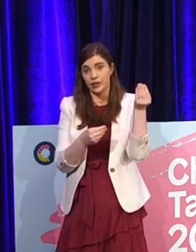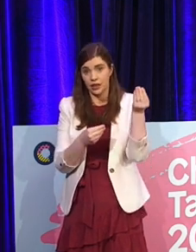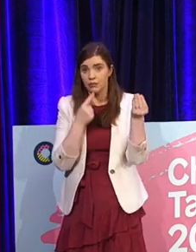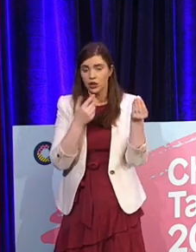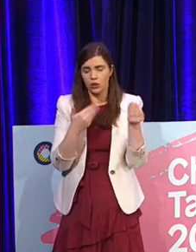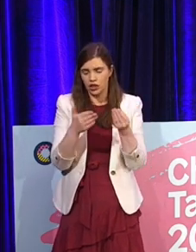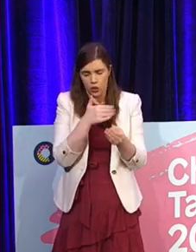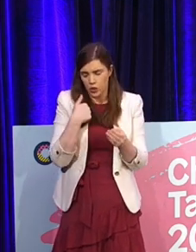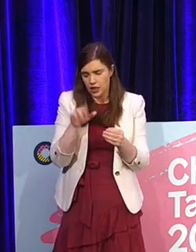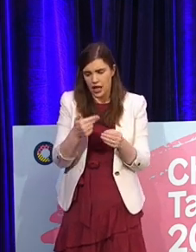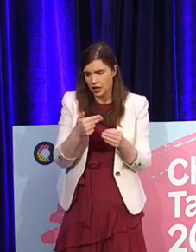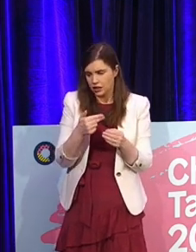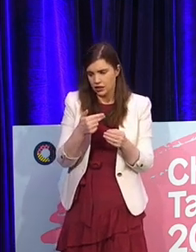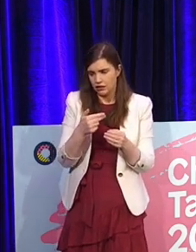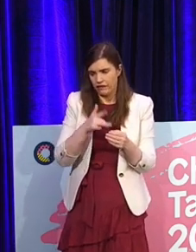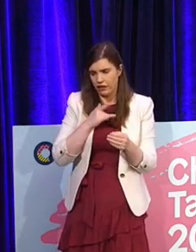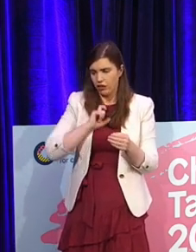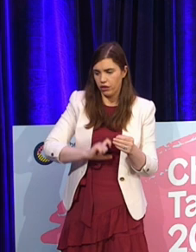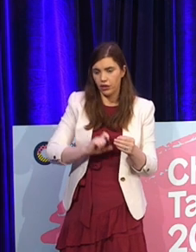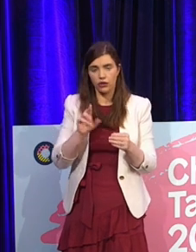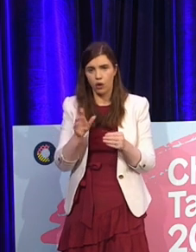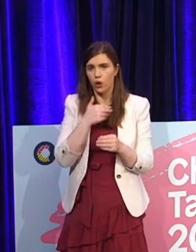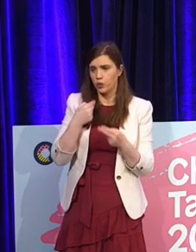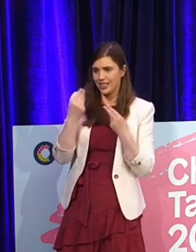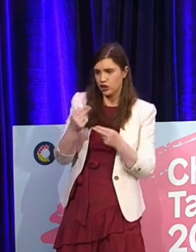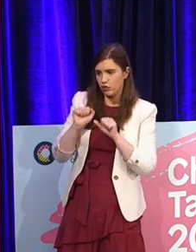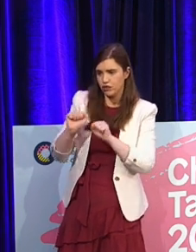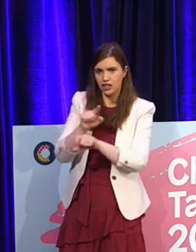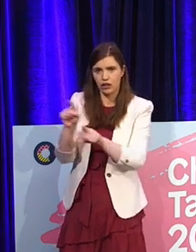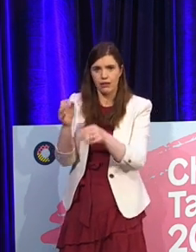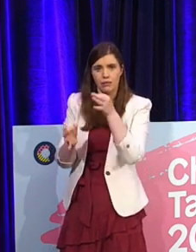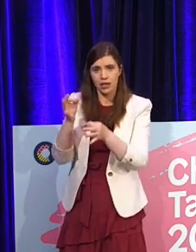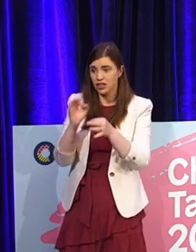discouraged. If we do not put pressure on politicians, the same thing will happen